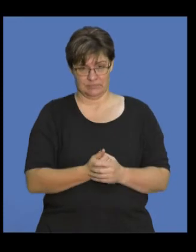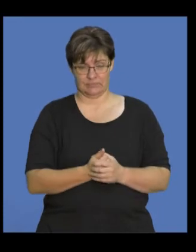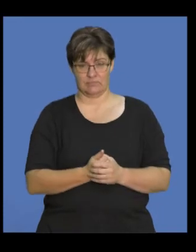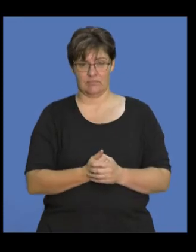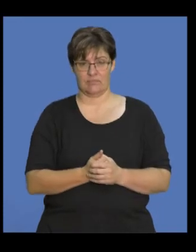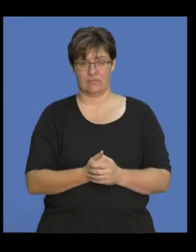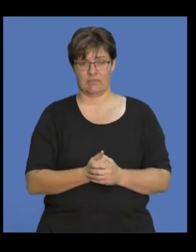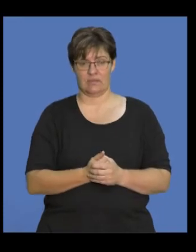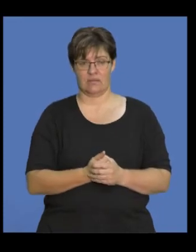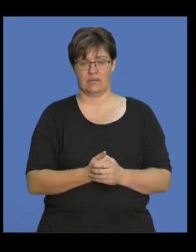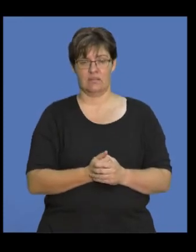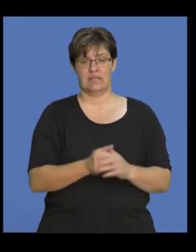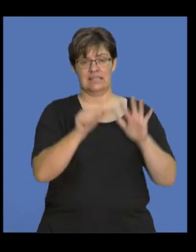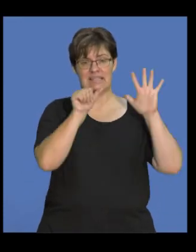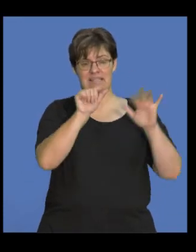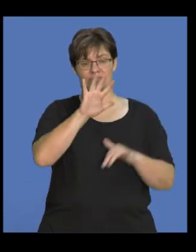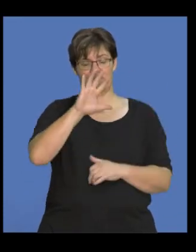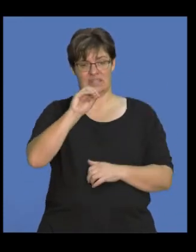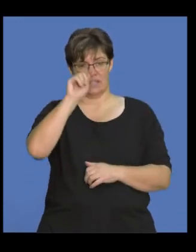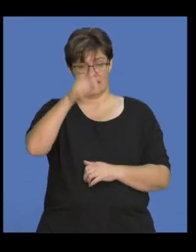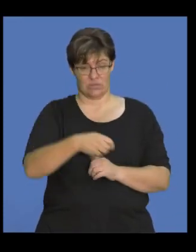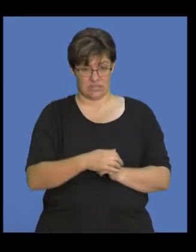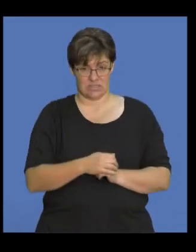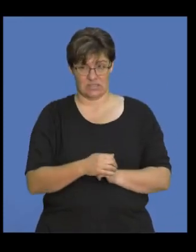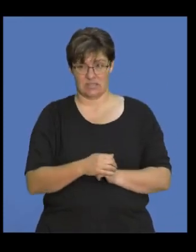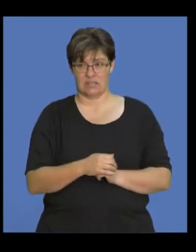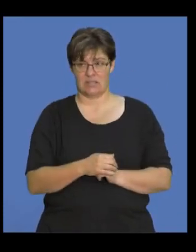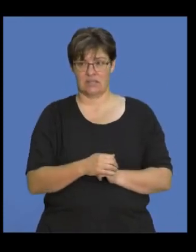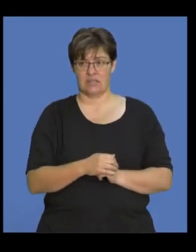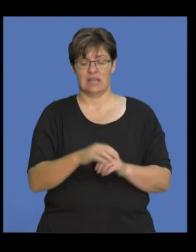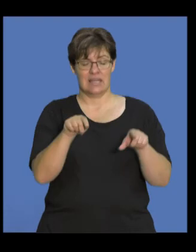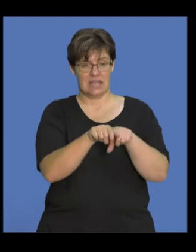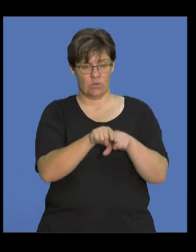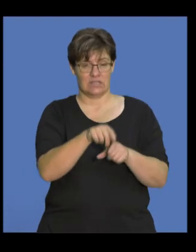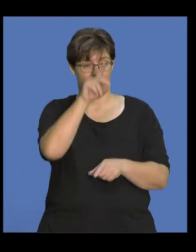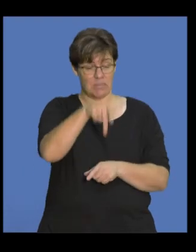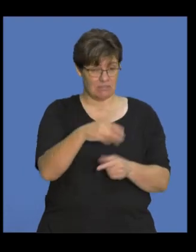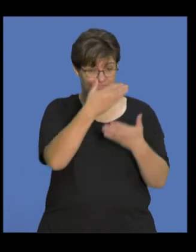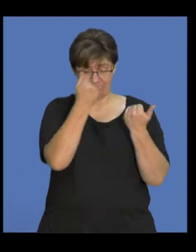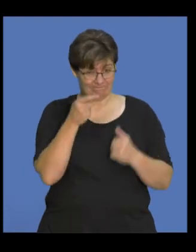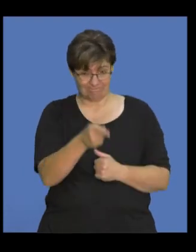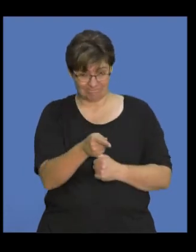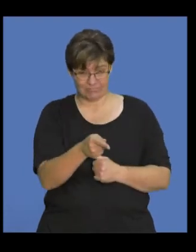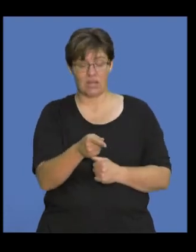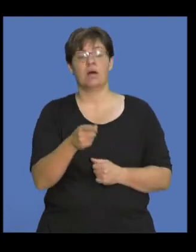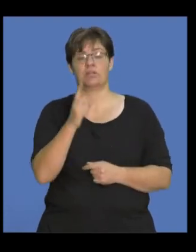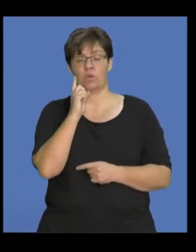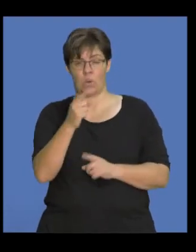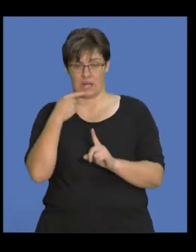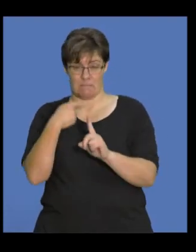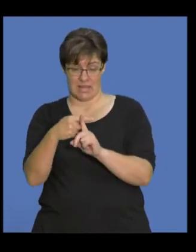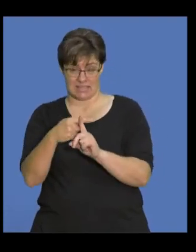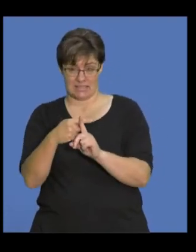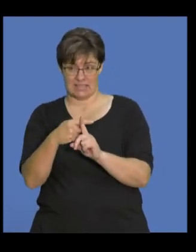is 650,000 is equals to, I'm trying to find the value of P into 1 plus